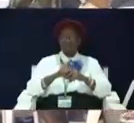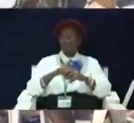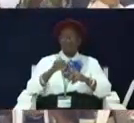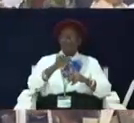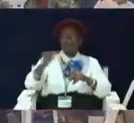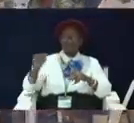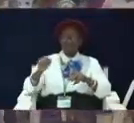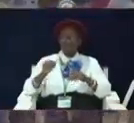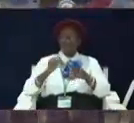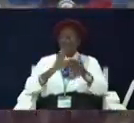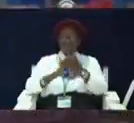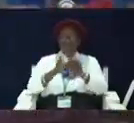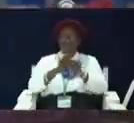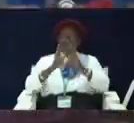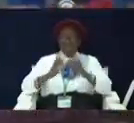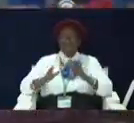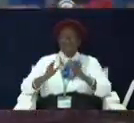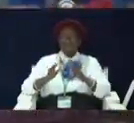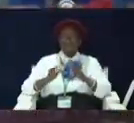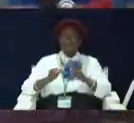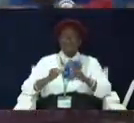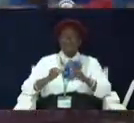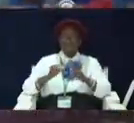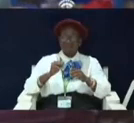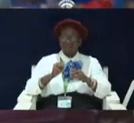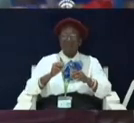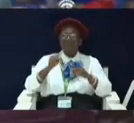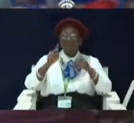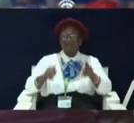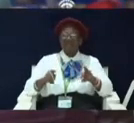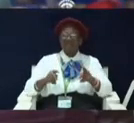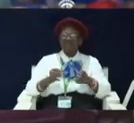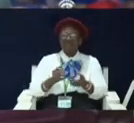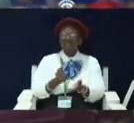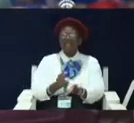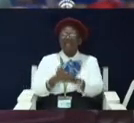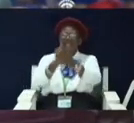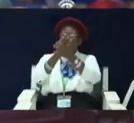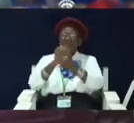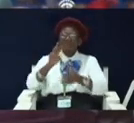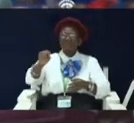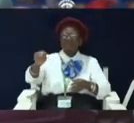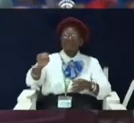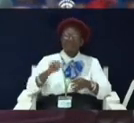housemaid helped him. He got to